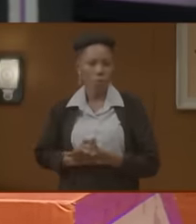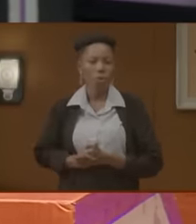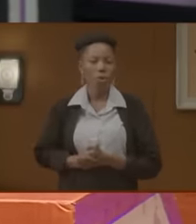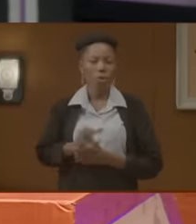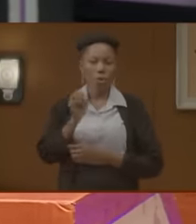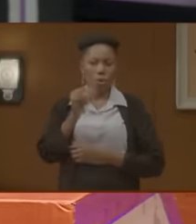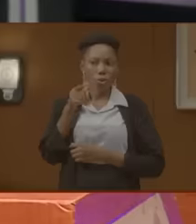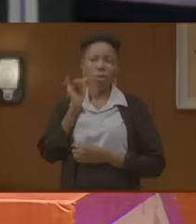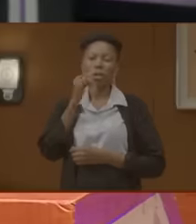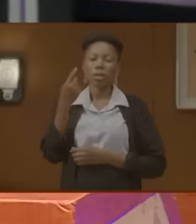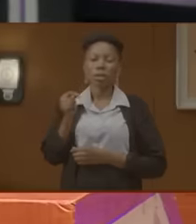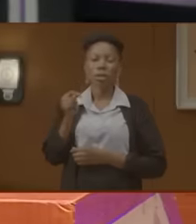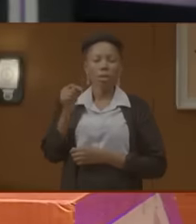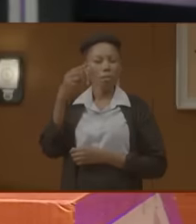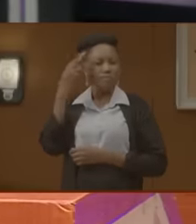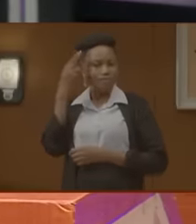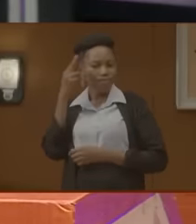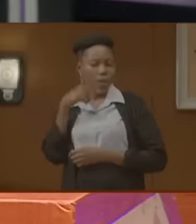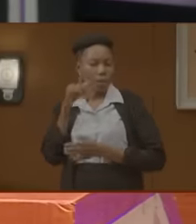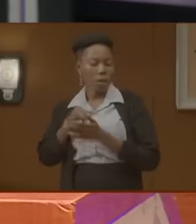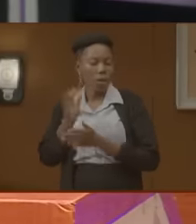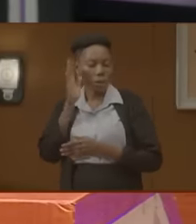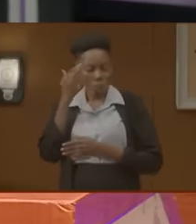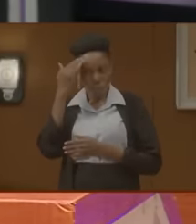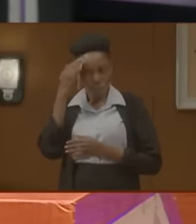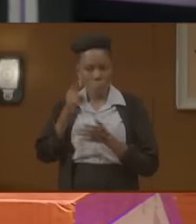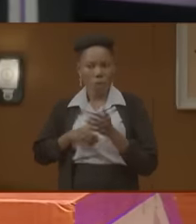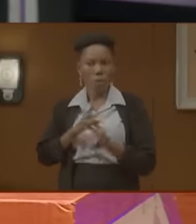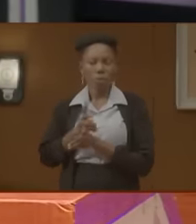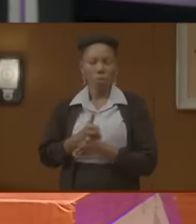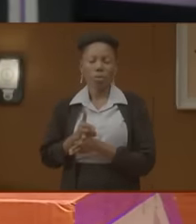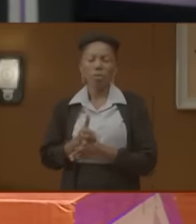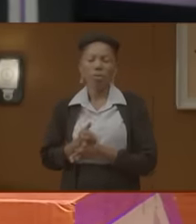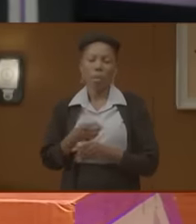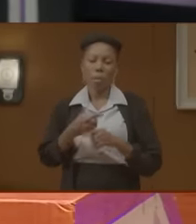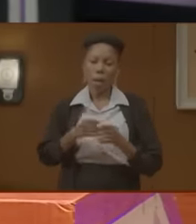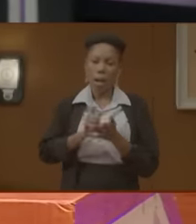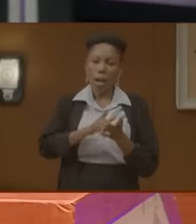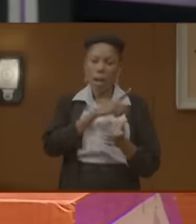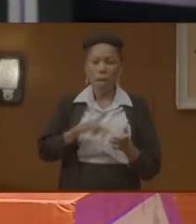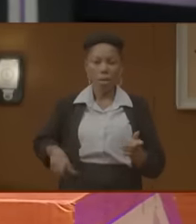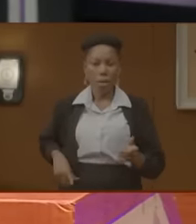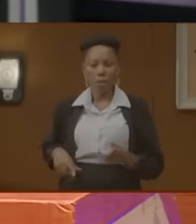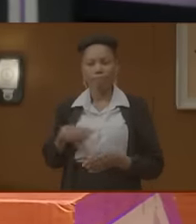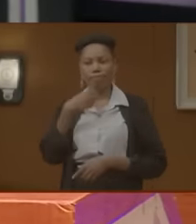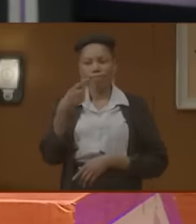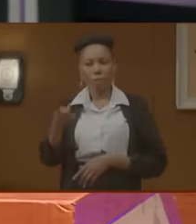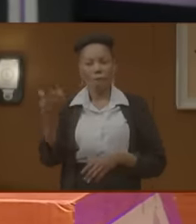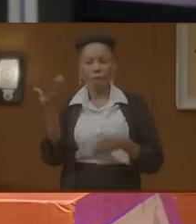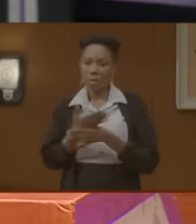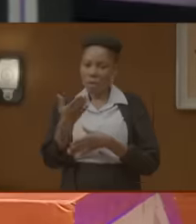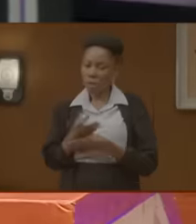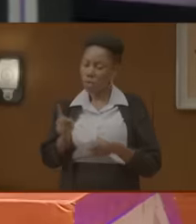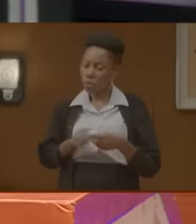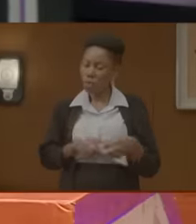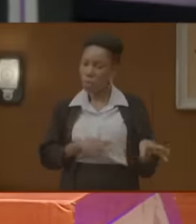that said he's going to think about the upkeep. Now, the landlord is asking us to leave. So after some time, the landlord stopped disturbing